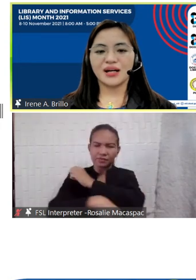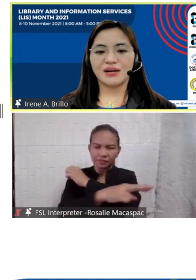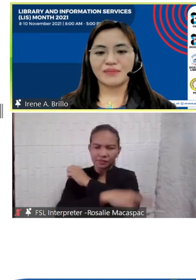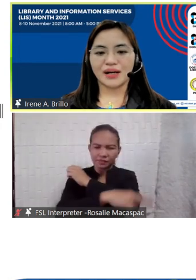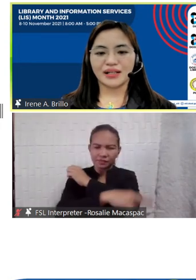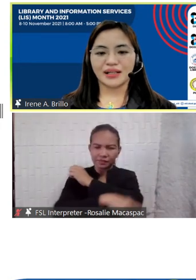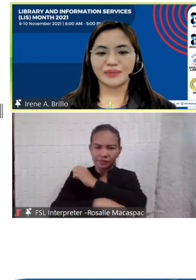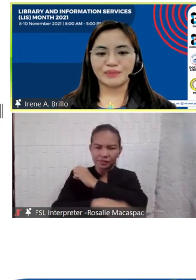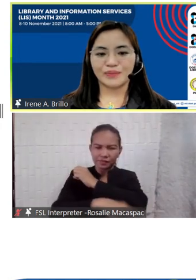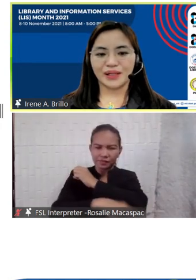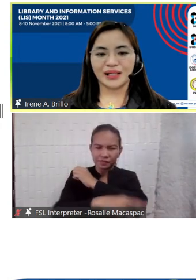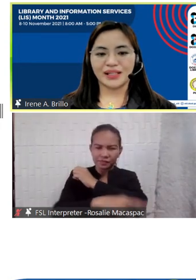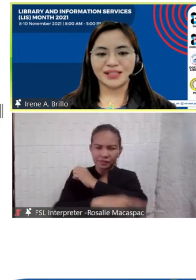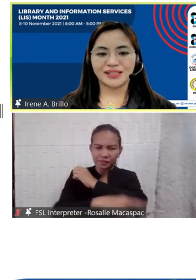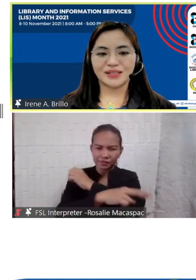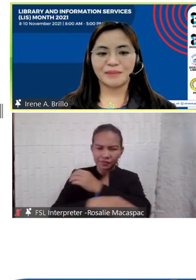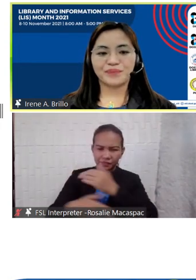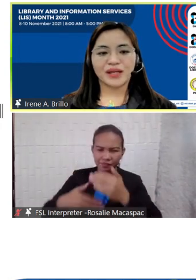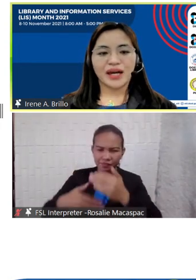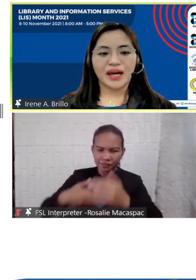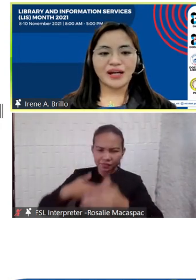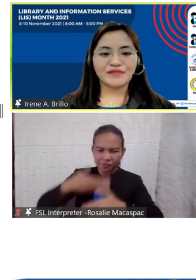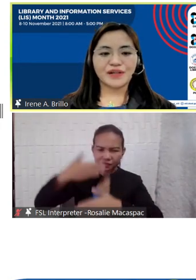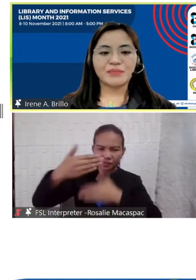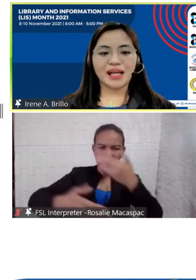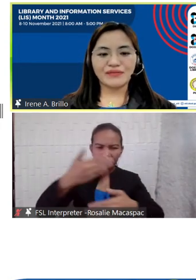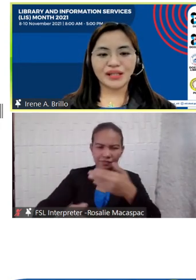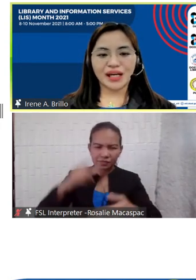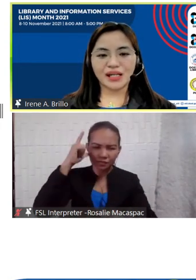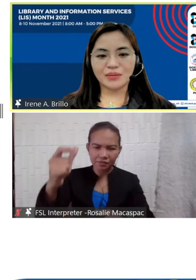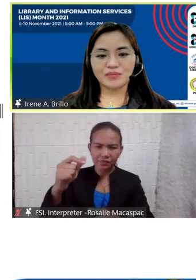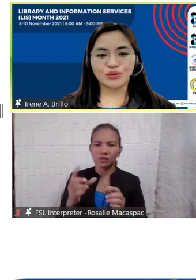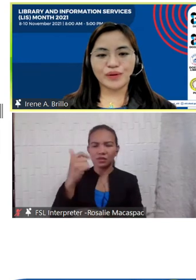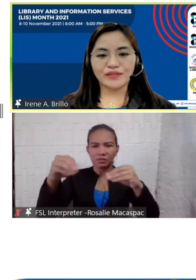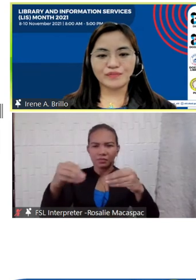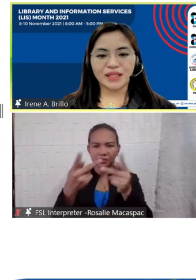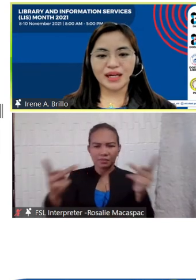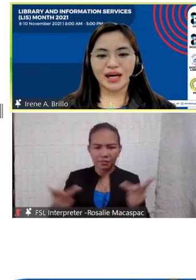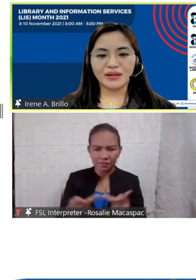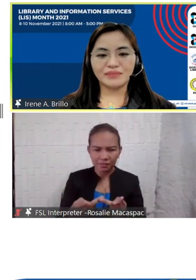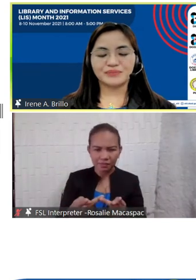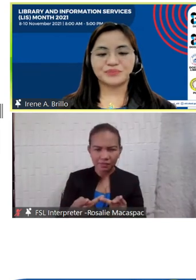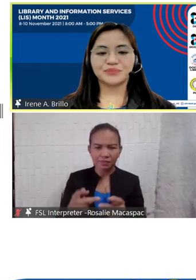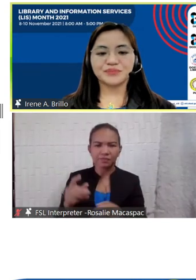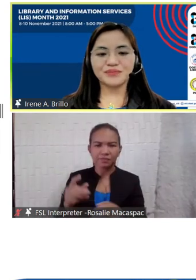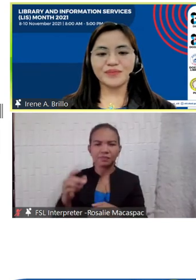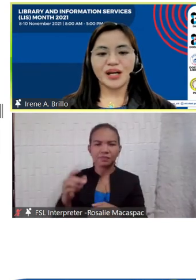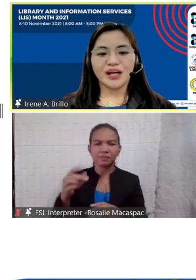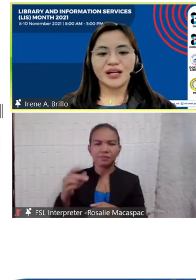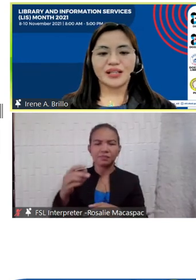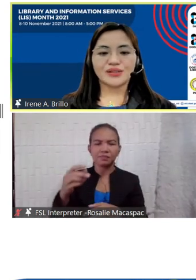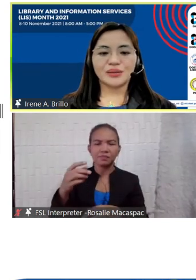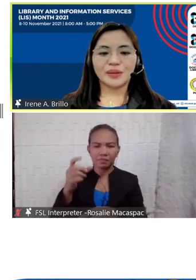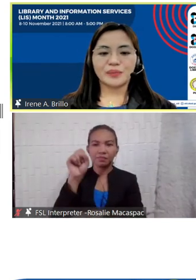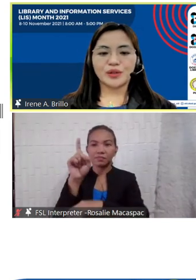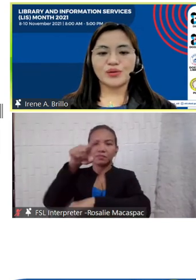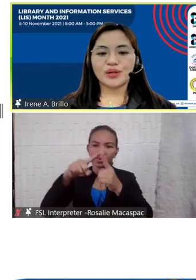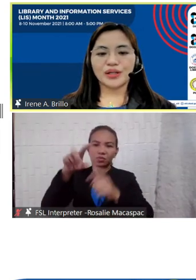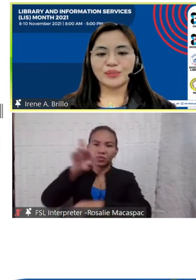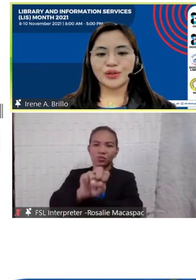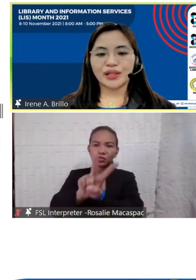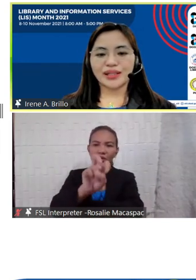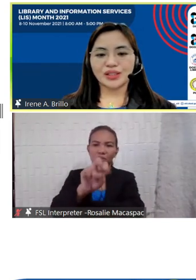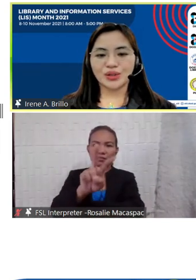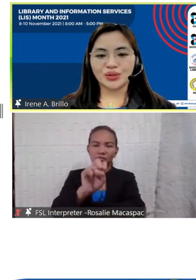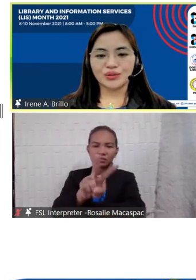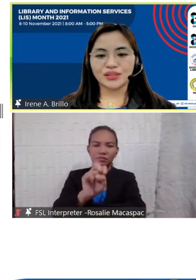Digital Marketplace. And from 11 a.m. to 12 p.m., ito naman po,